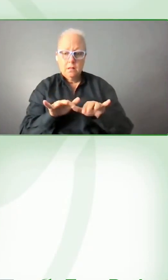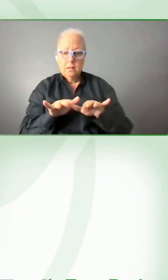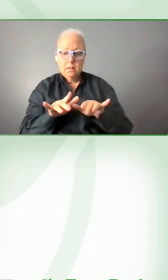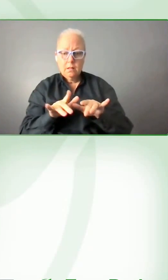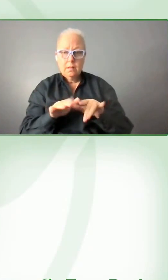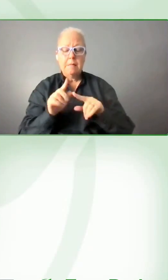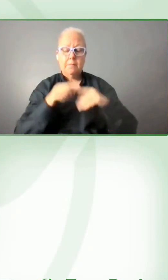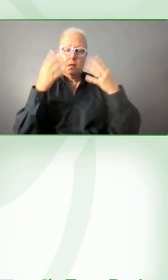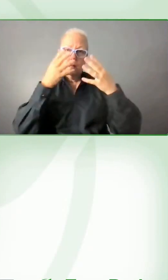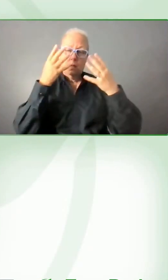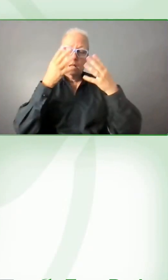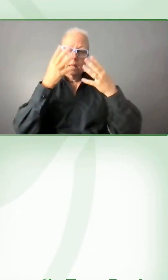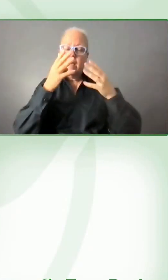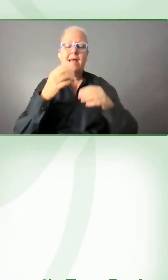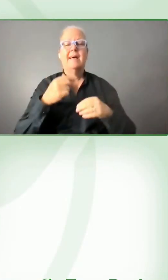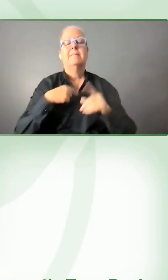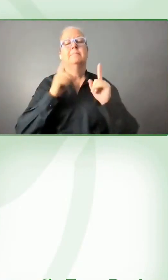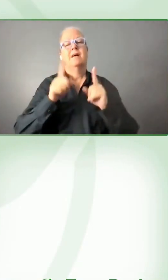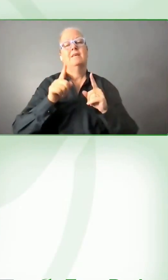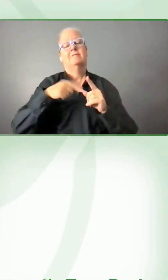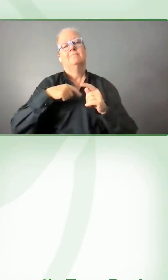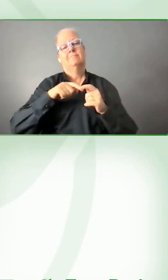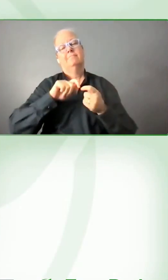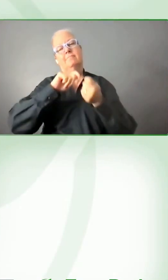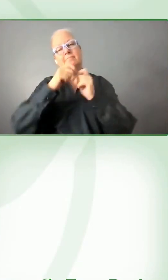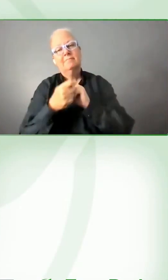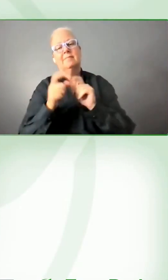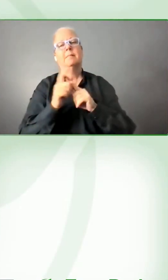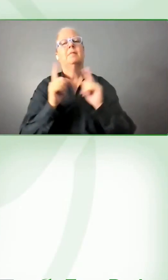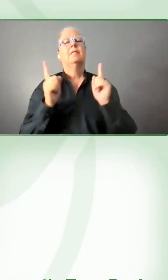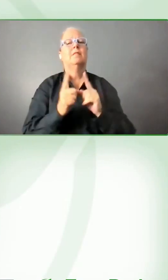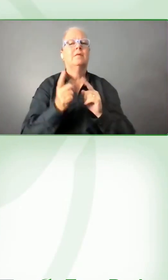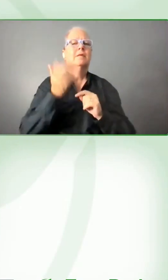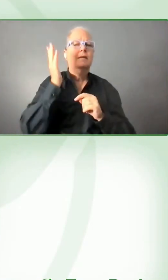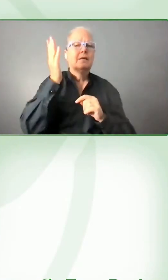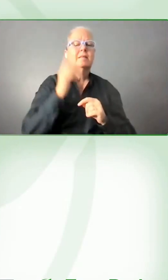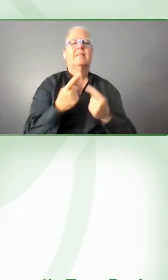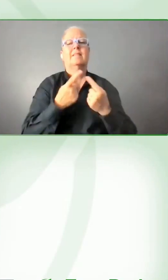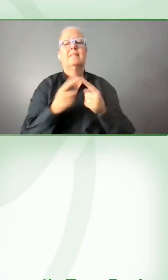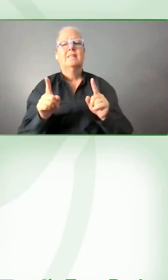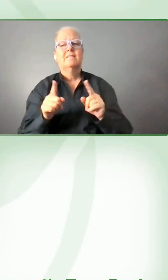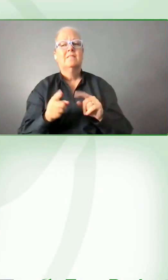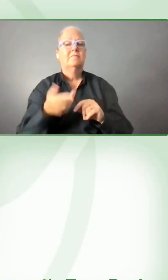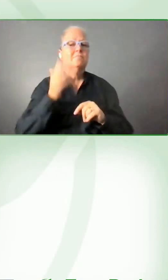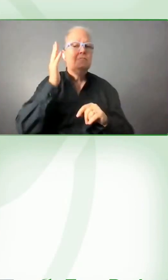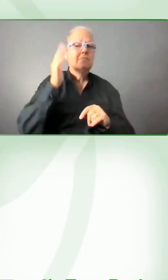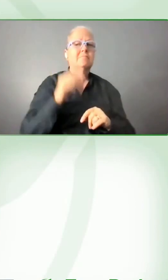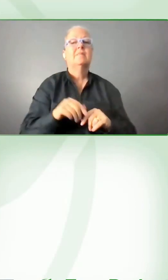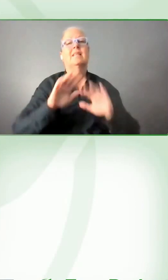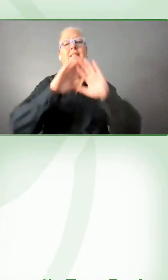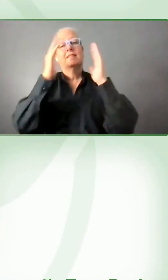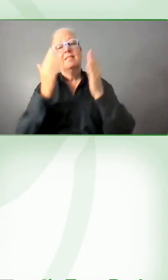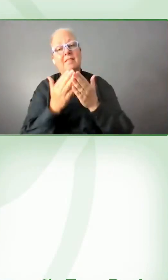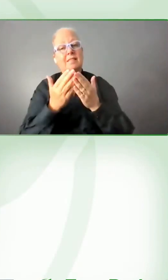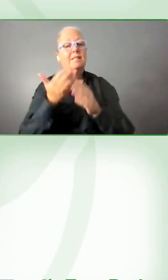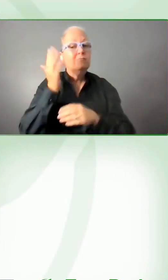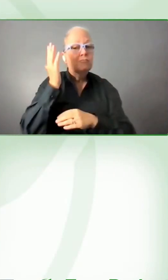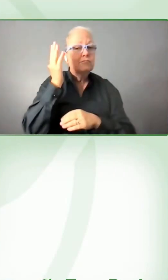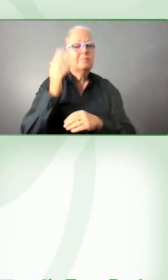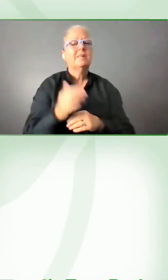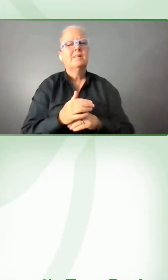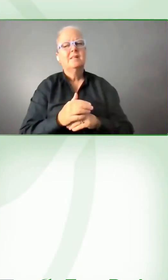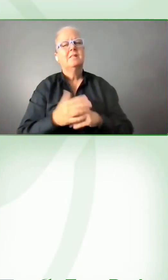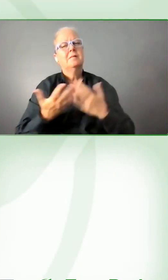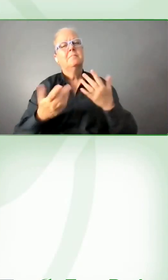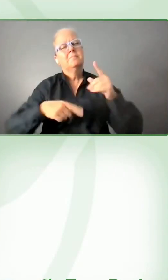next year. Shorter dialogues, different speakers, international speakers, hopefully, just kind of making it fresh